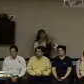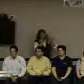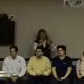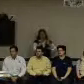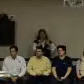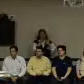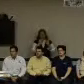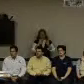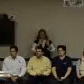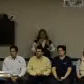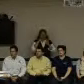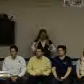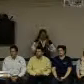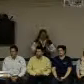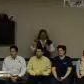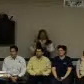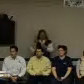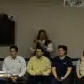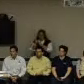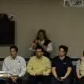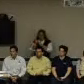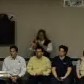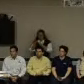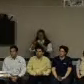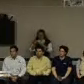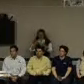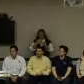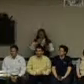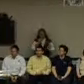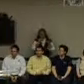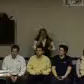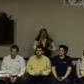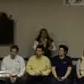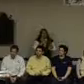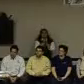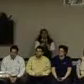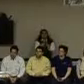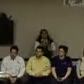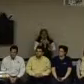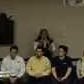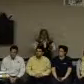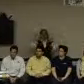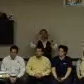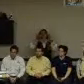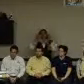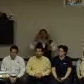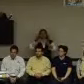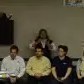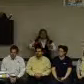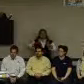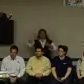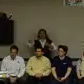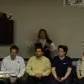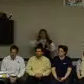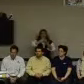maybe you're having trouble with something. Or maybe you're you're passionate that you want to say something about a service that you received or, you know,